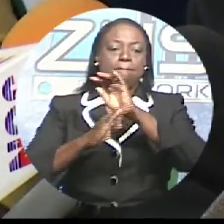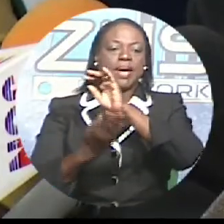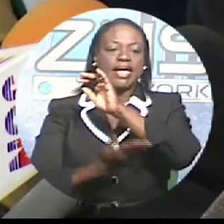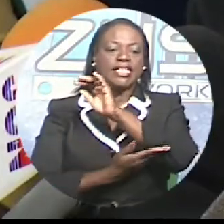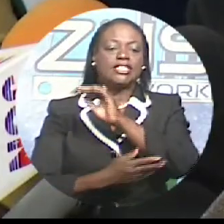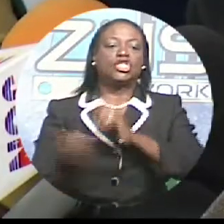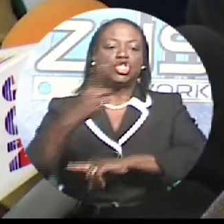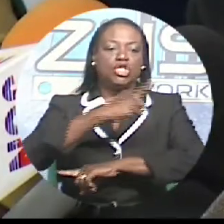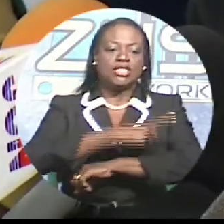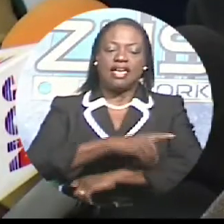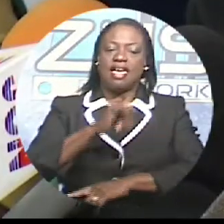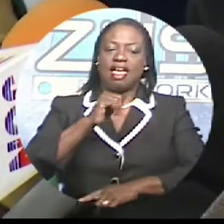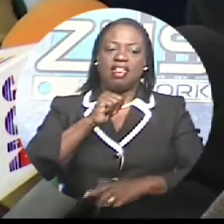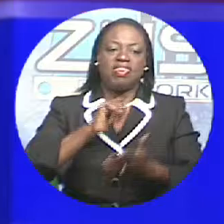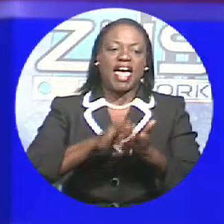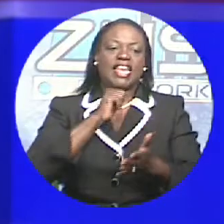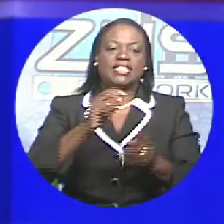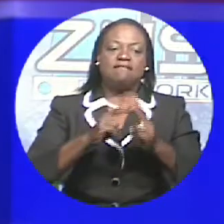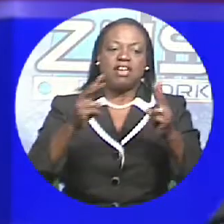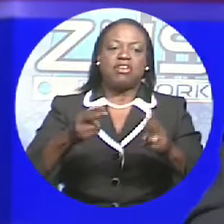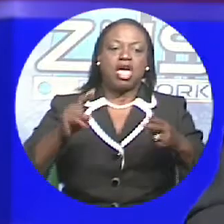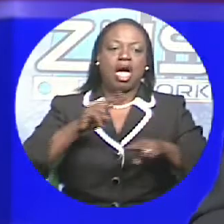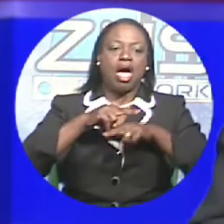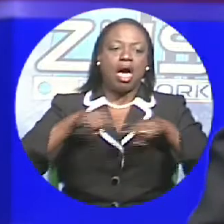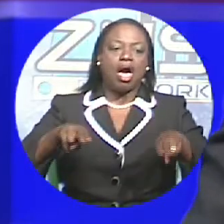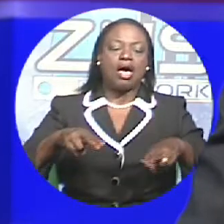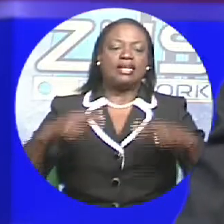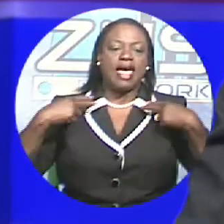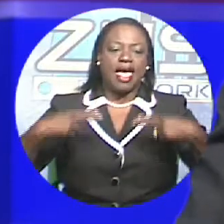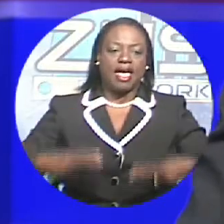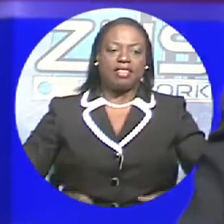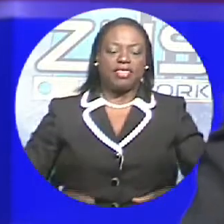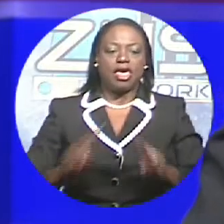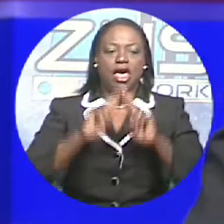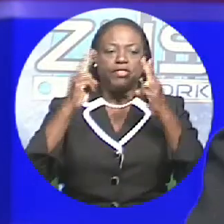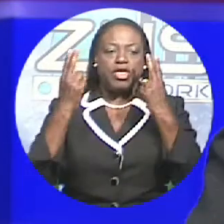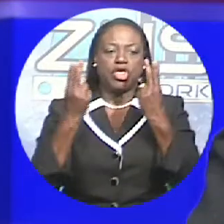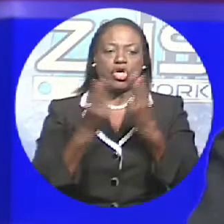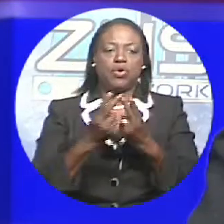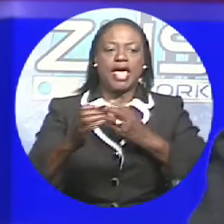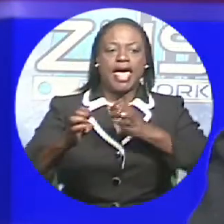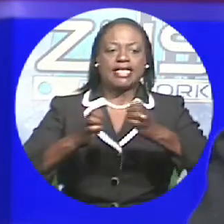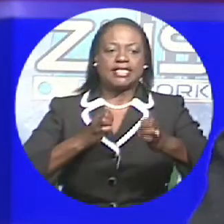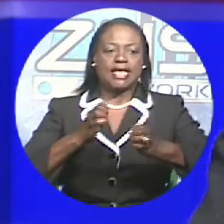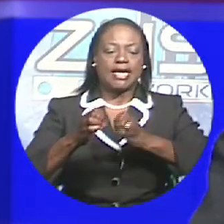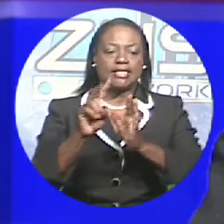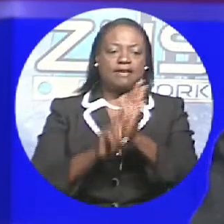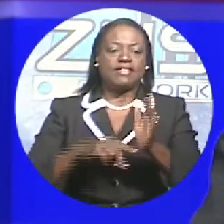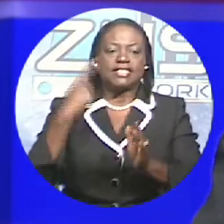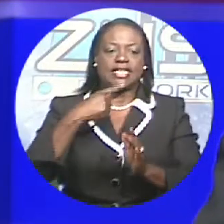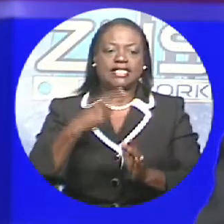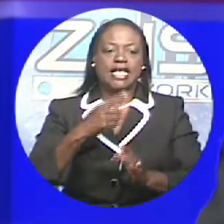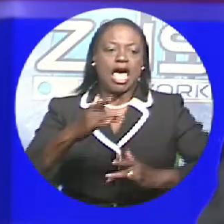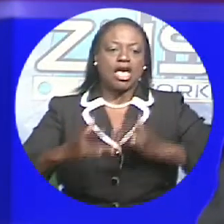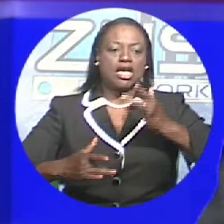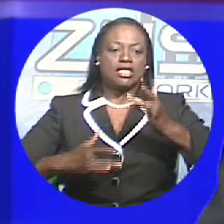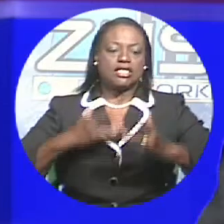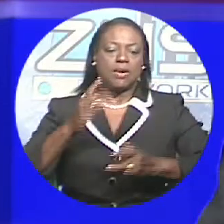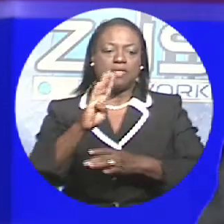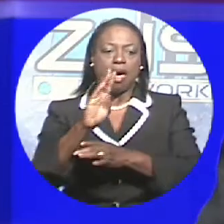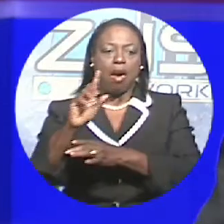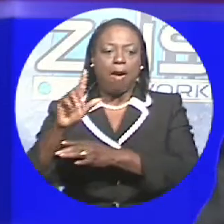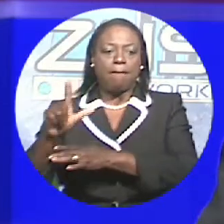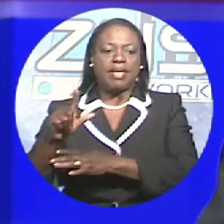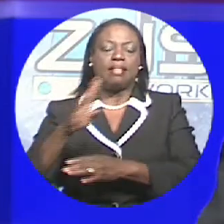is very unhealthy. Union executives say they are also concerned about a correctional bill expected to be tabled in